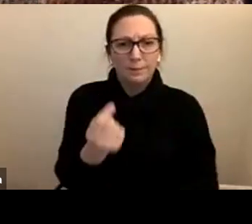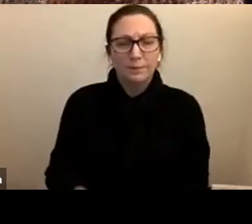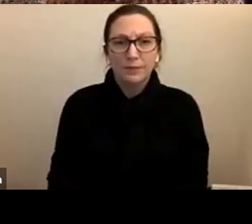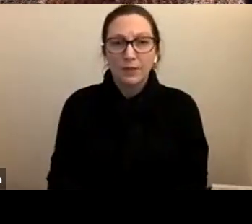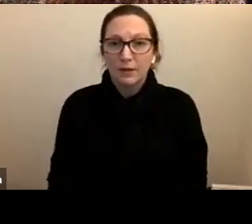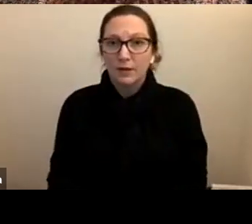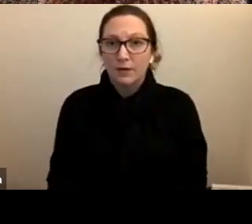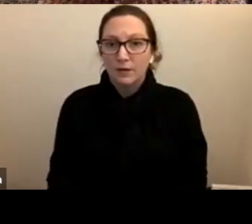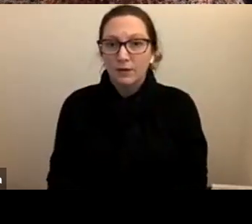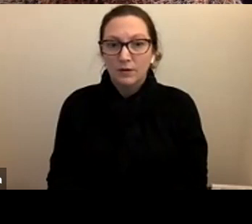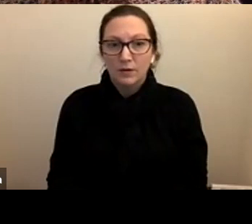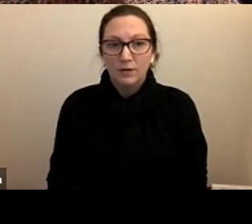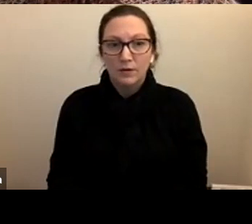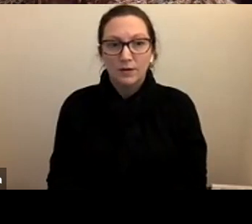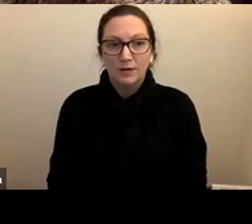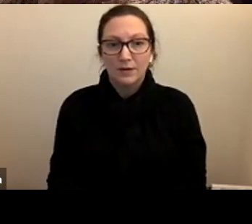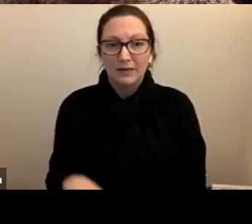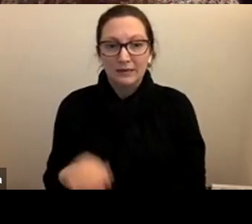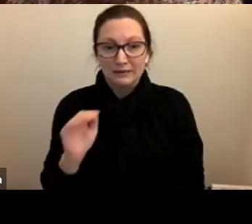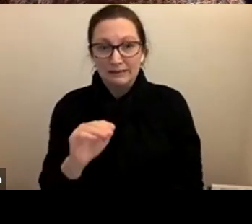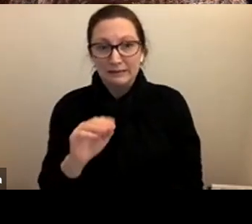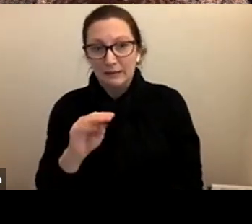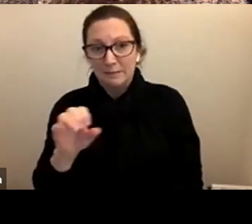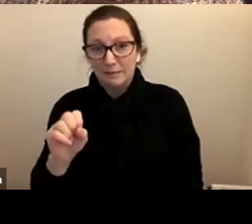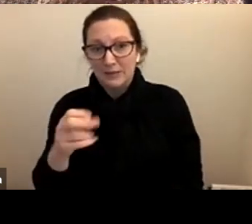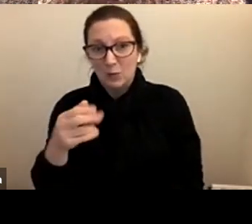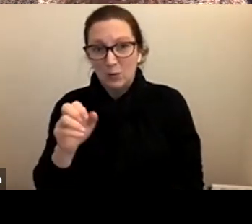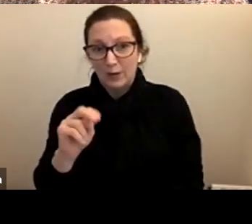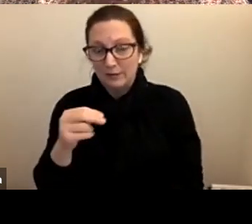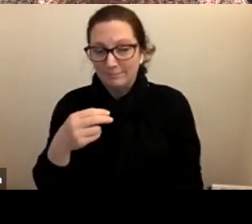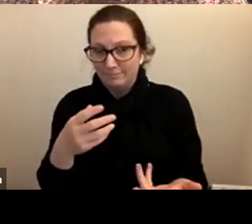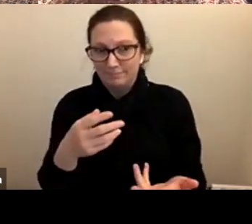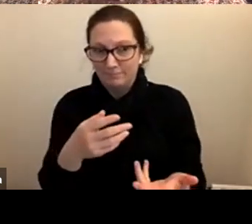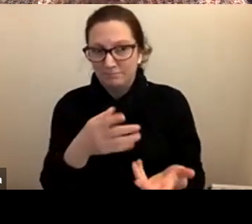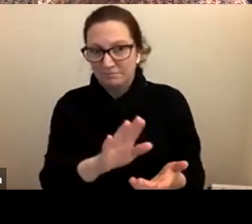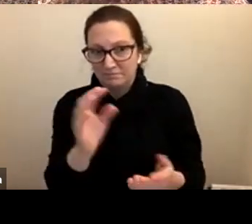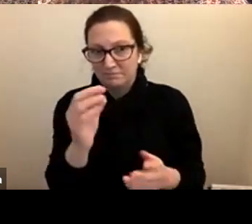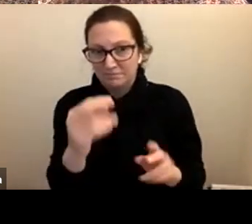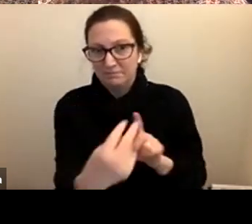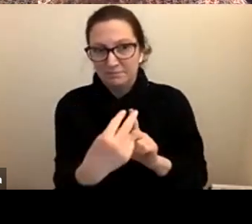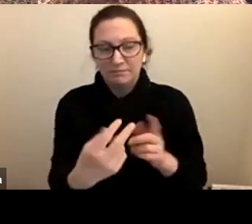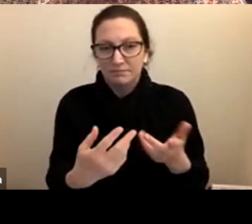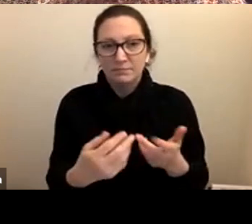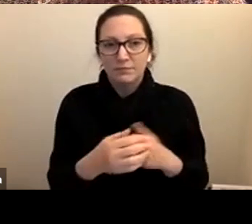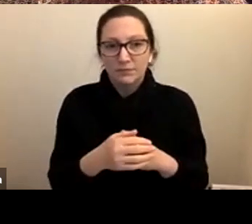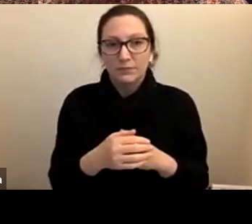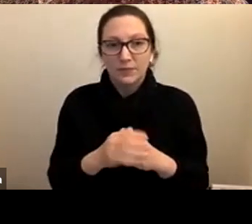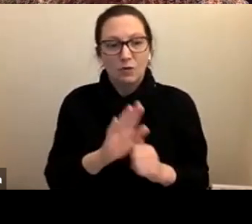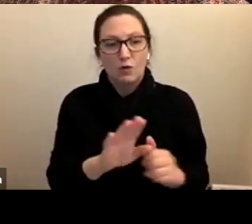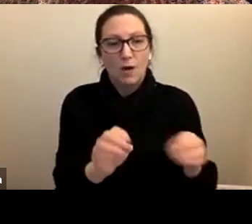I'm gonna ask Ms. Hogan to help estimate that, because some of the data crunching would probably be supported by her